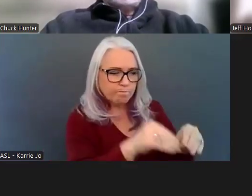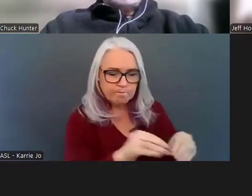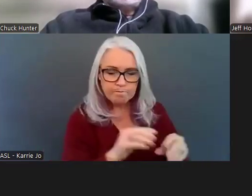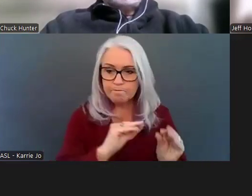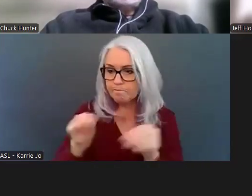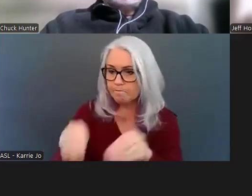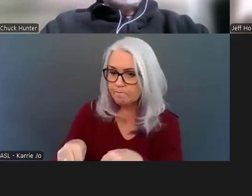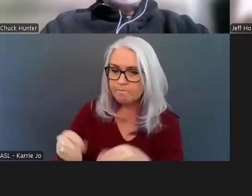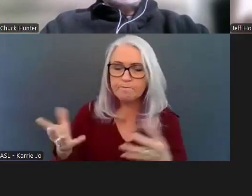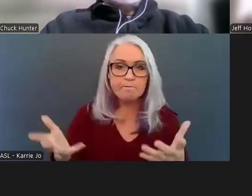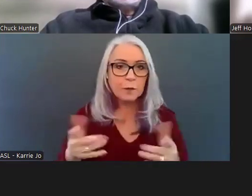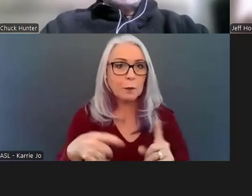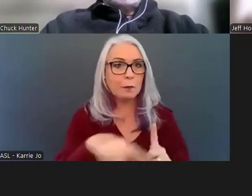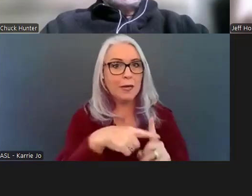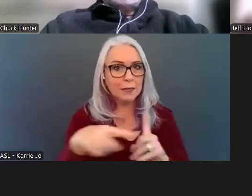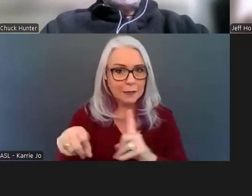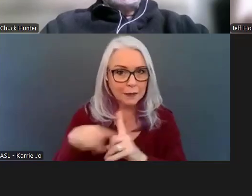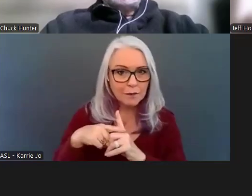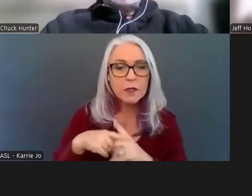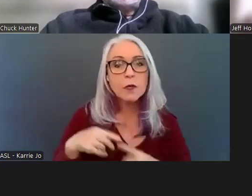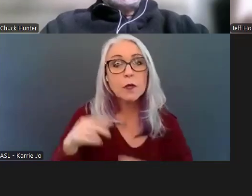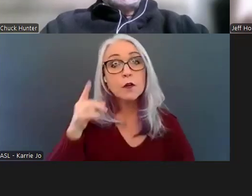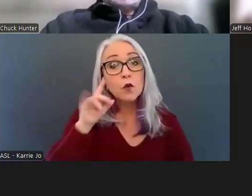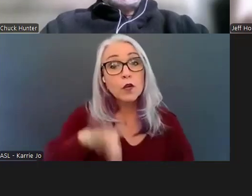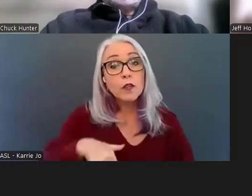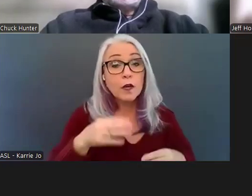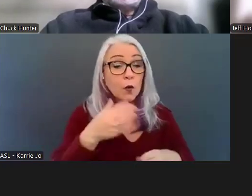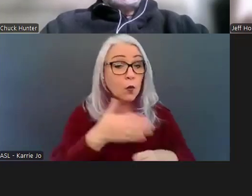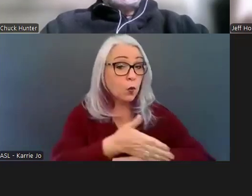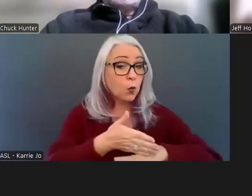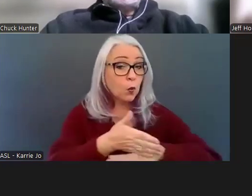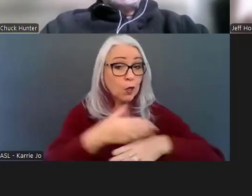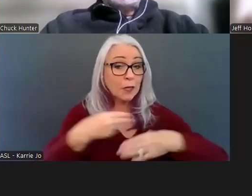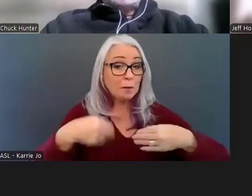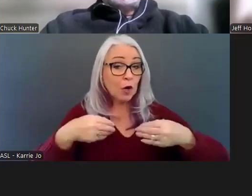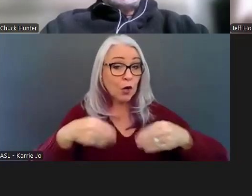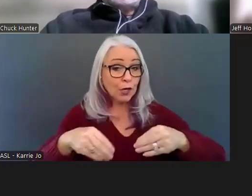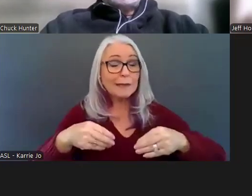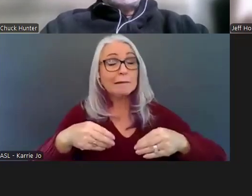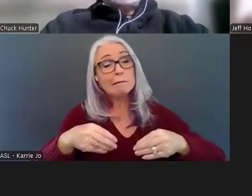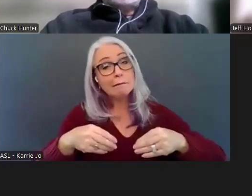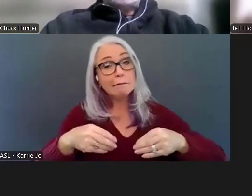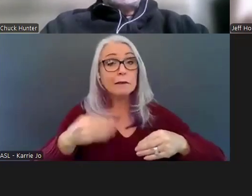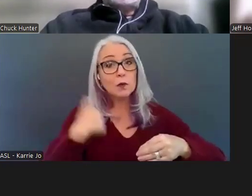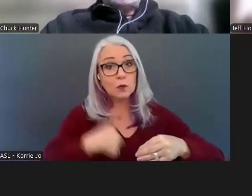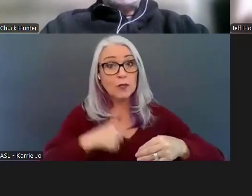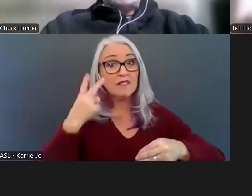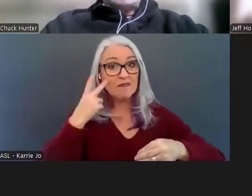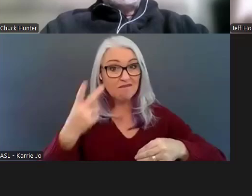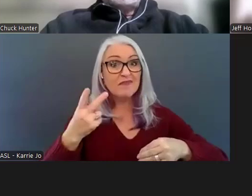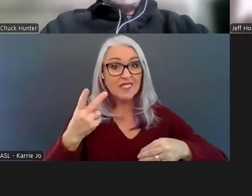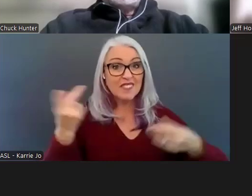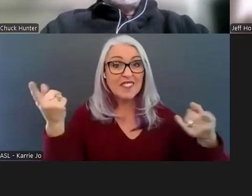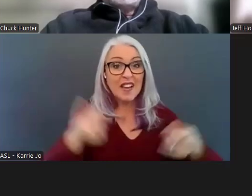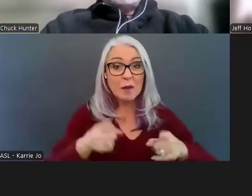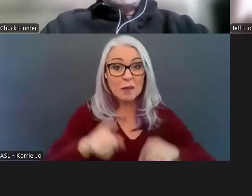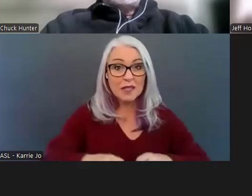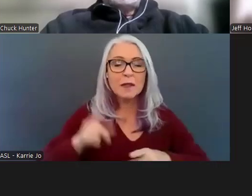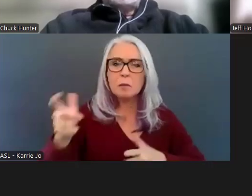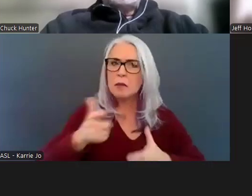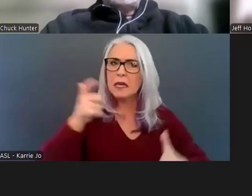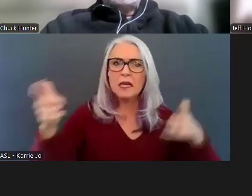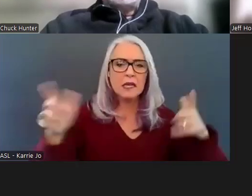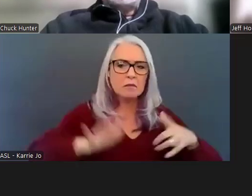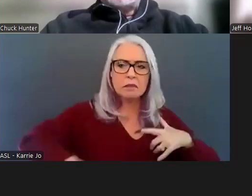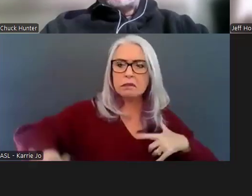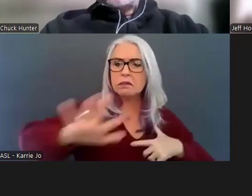the wood market piece, I mean, I think right now, we've already seen it play out. There are huge regions of the country where they say,